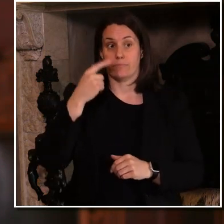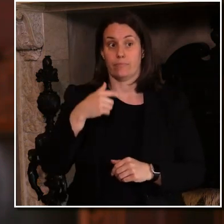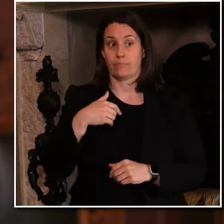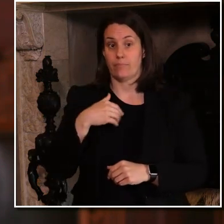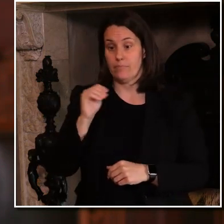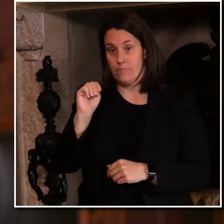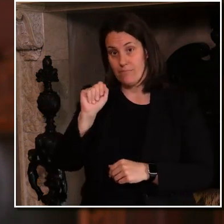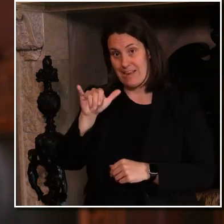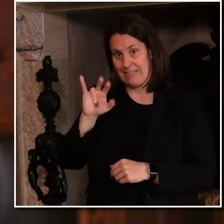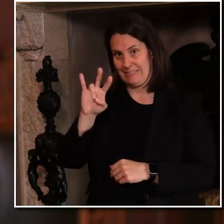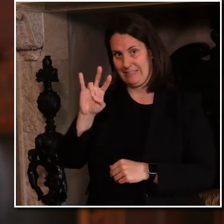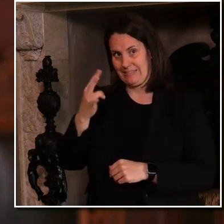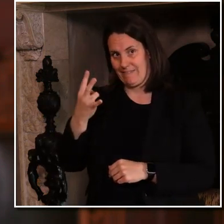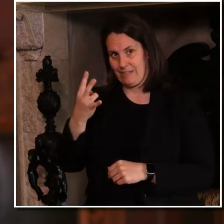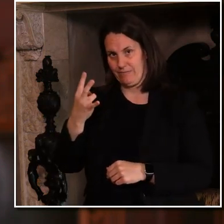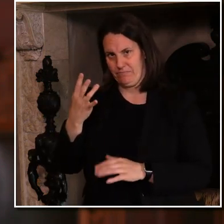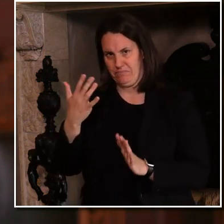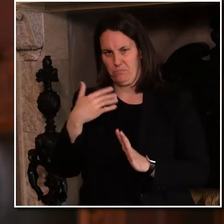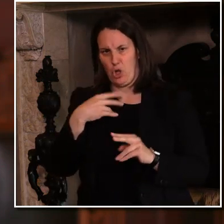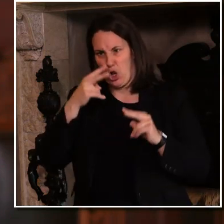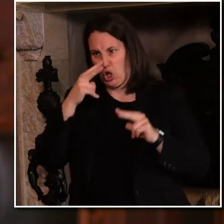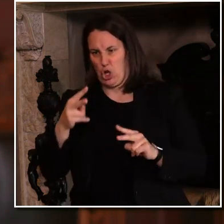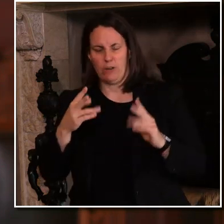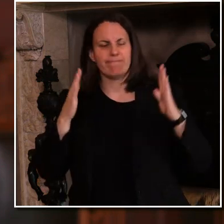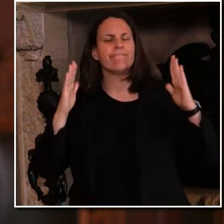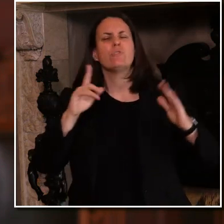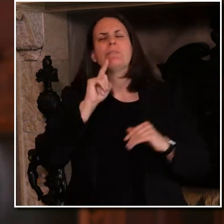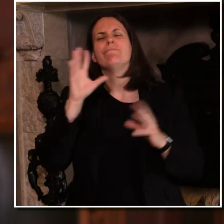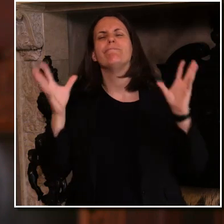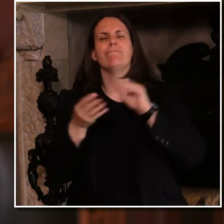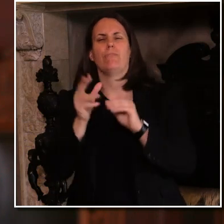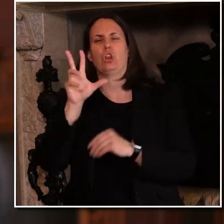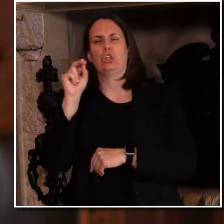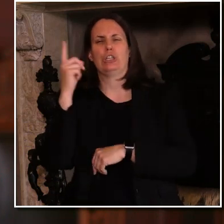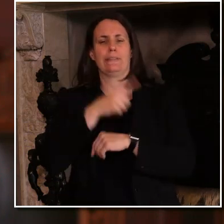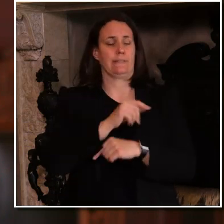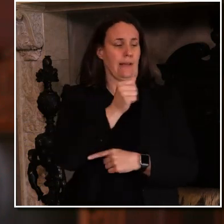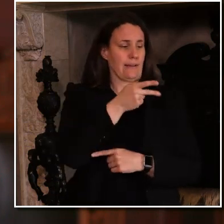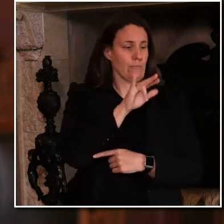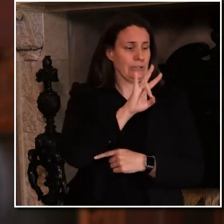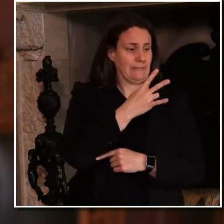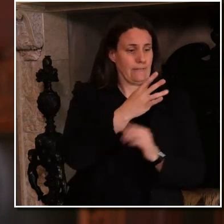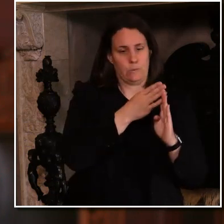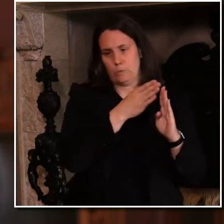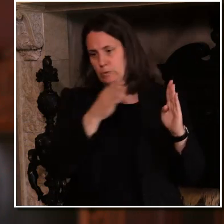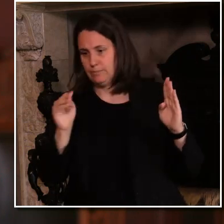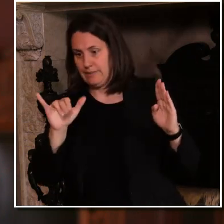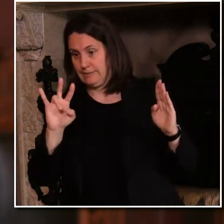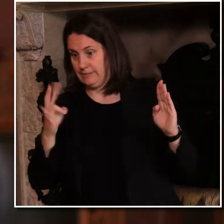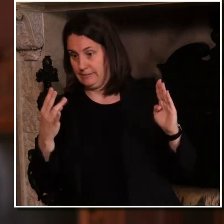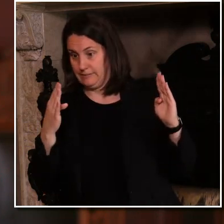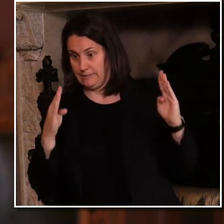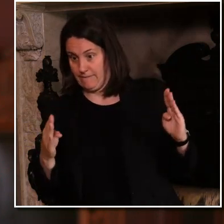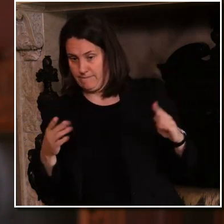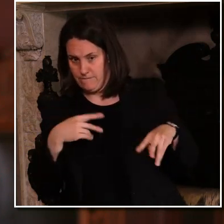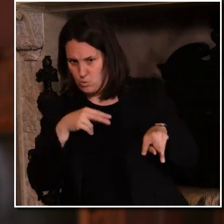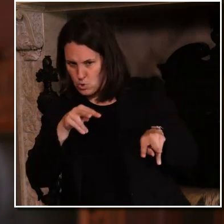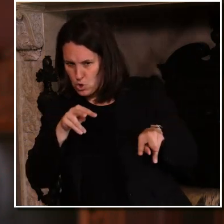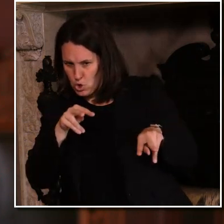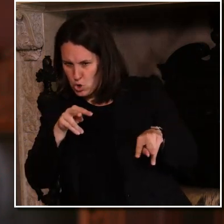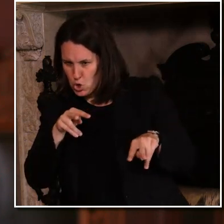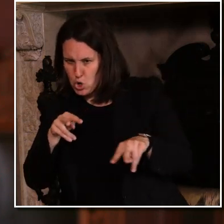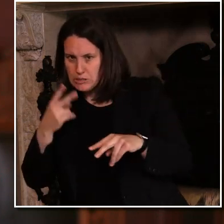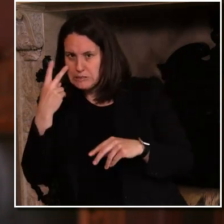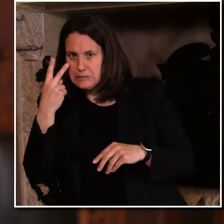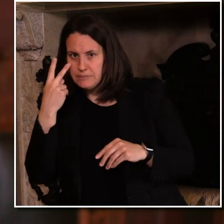as part of the contact tracing interview, but believe that after the 30 days, it is not a necessary